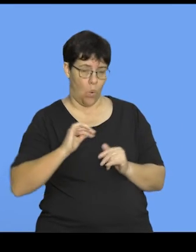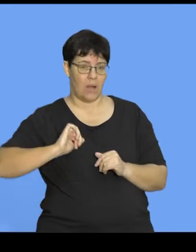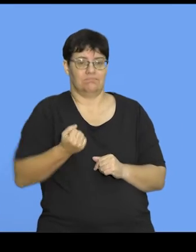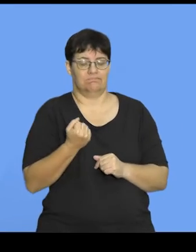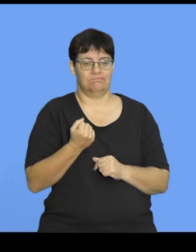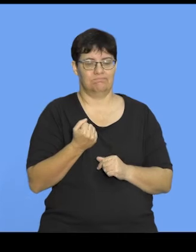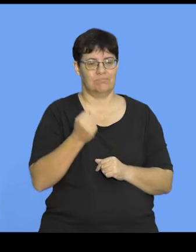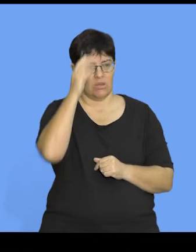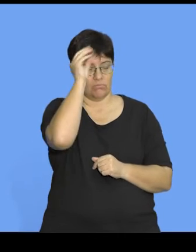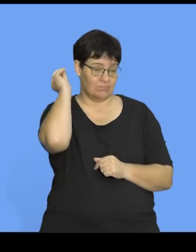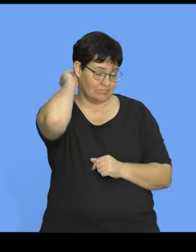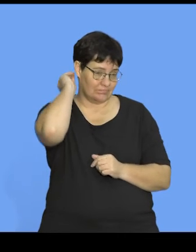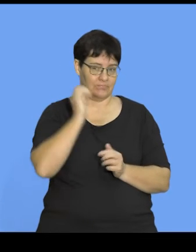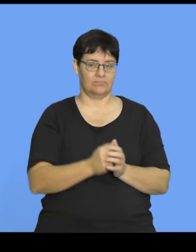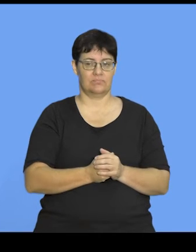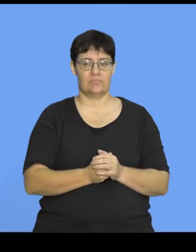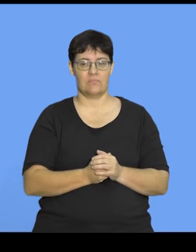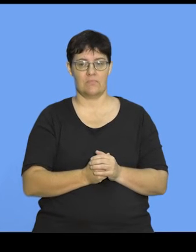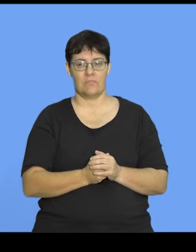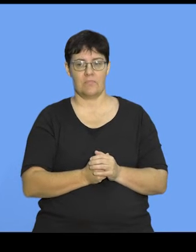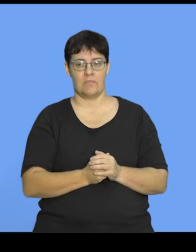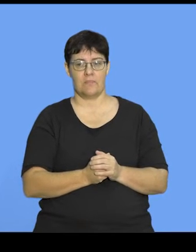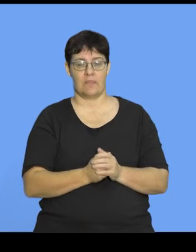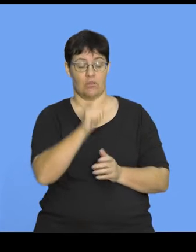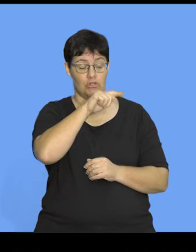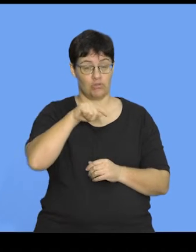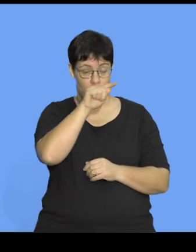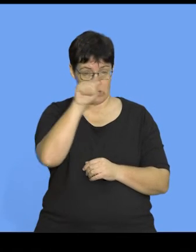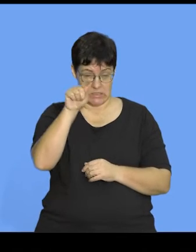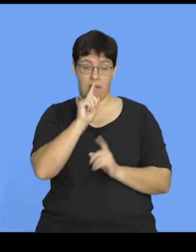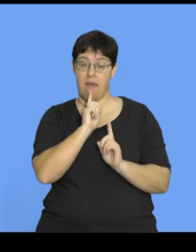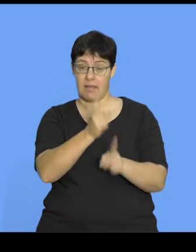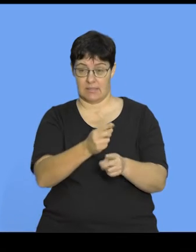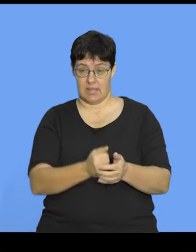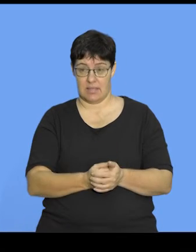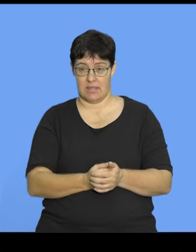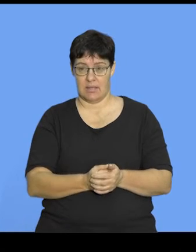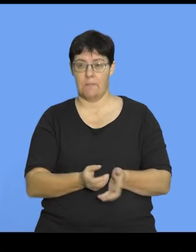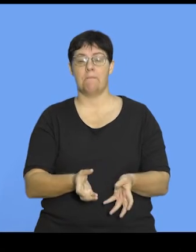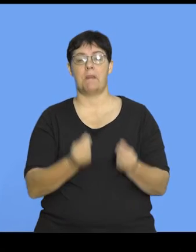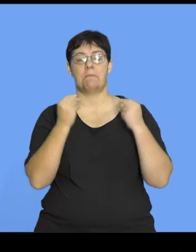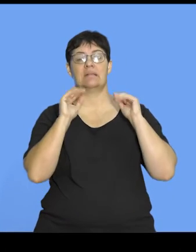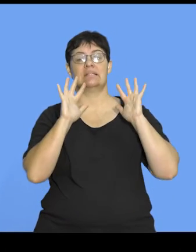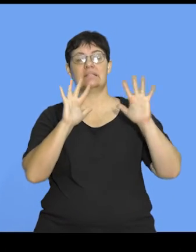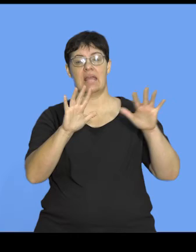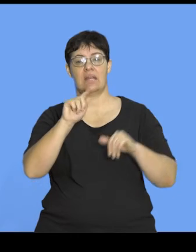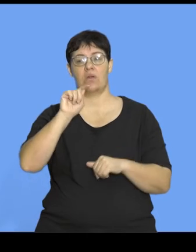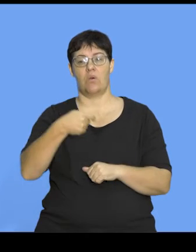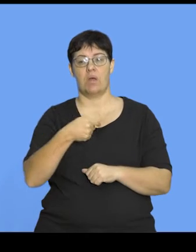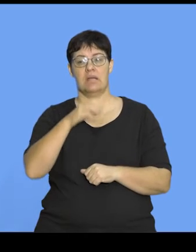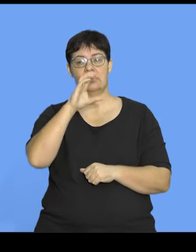because it stores that last one, that last answer, square root of my answer, and I get